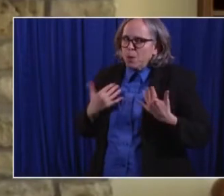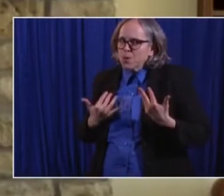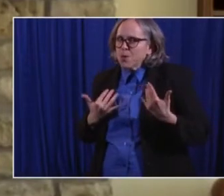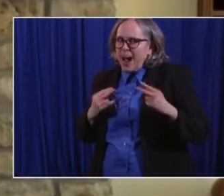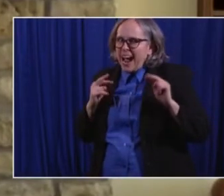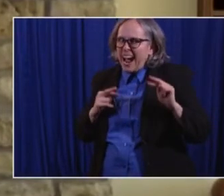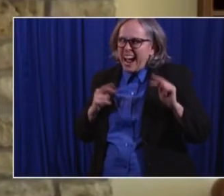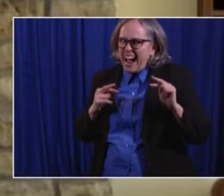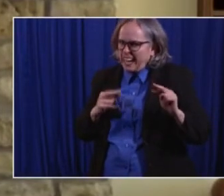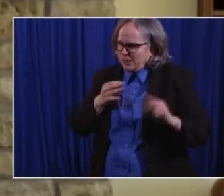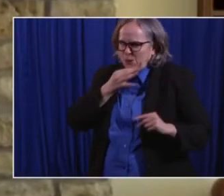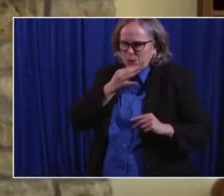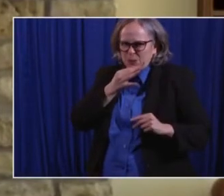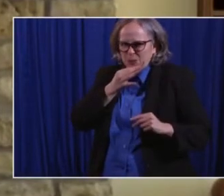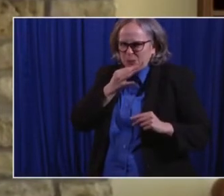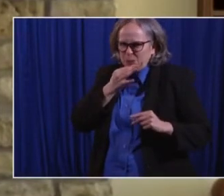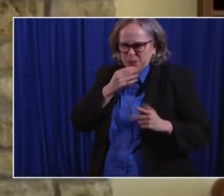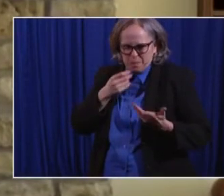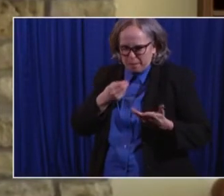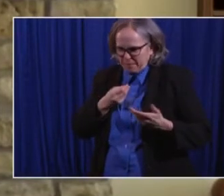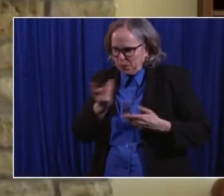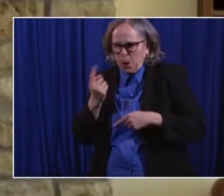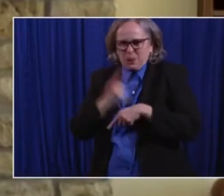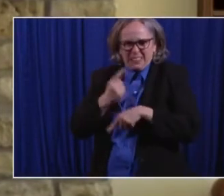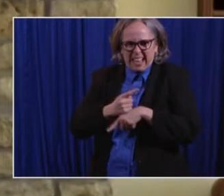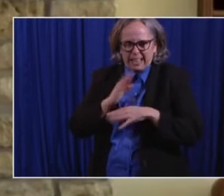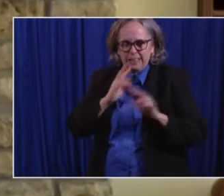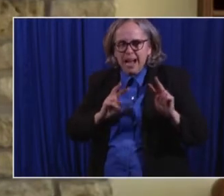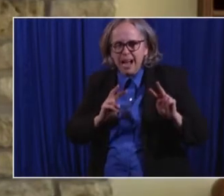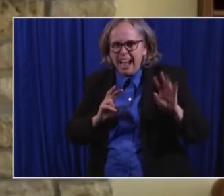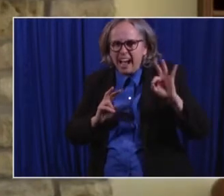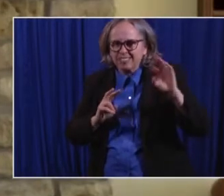days, but we don't know that. But when that light goes on,